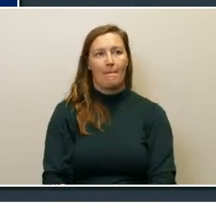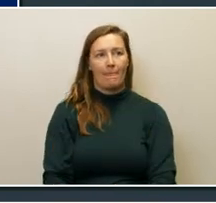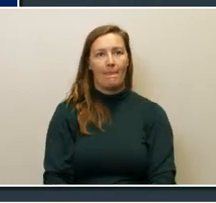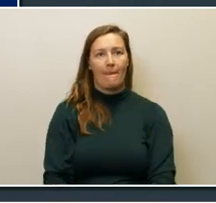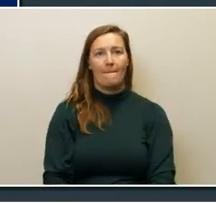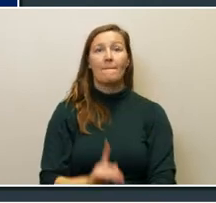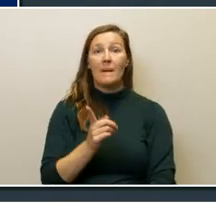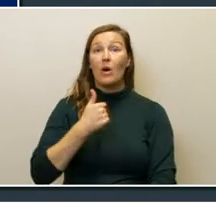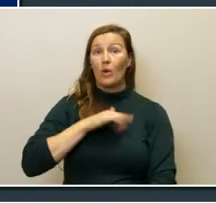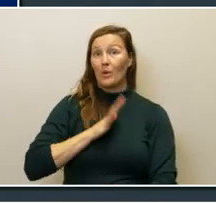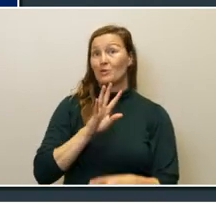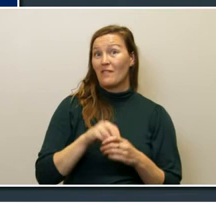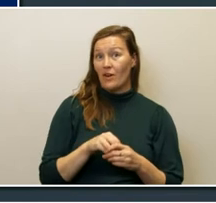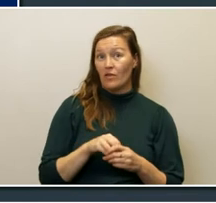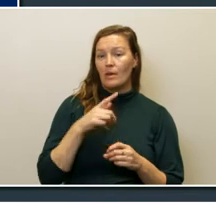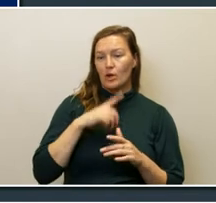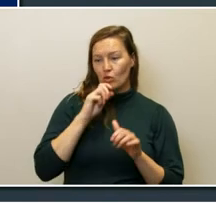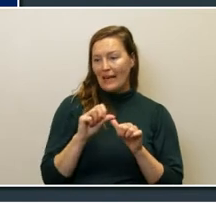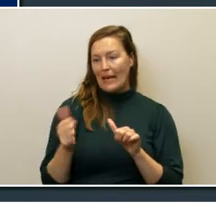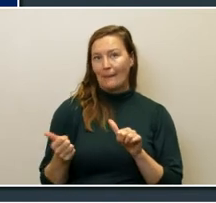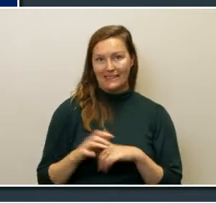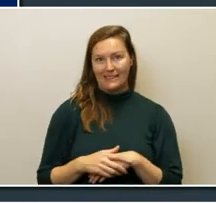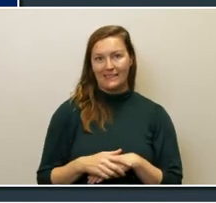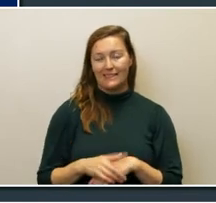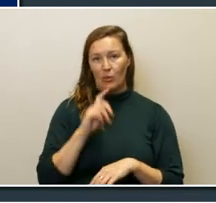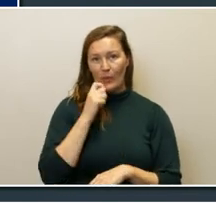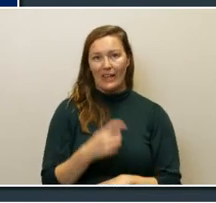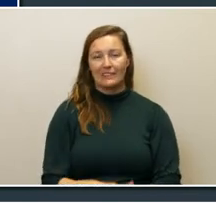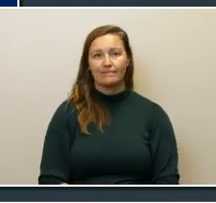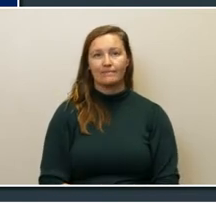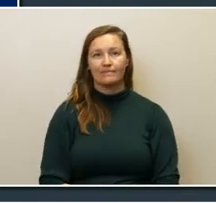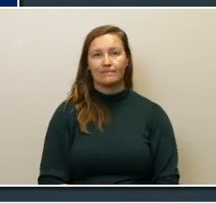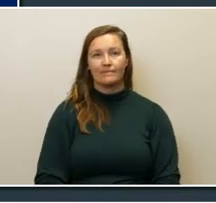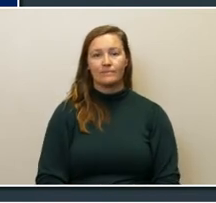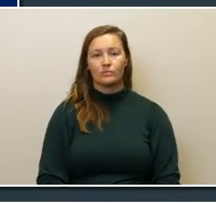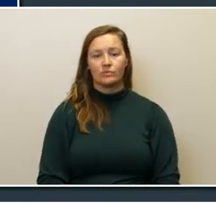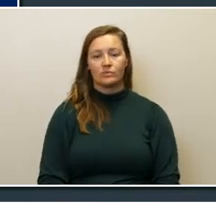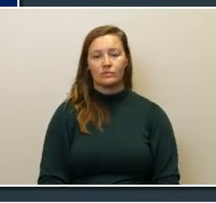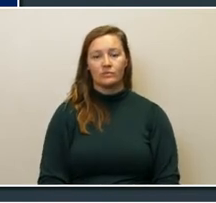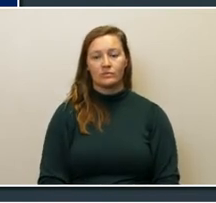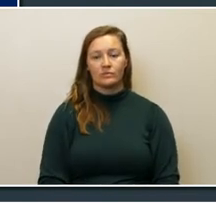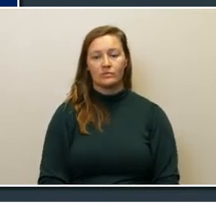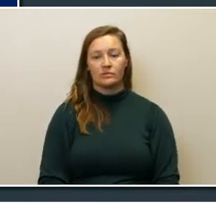but we'd like to be part of it, seeing we're going to be neighbours. So this